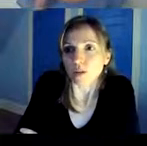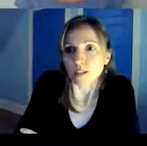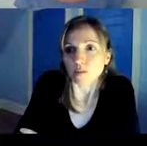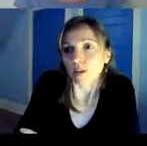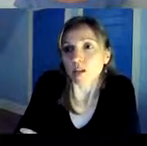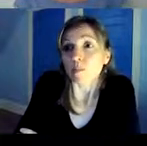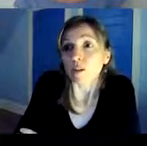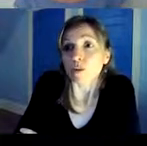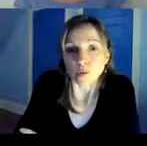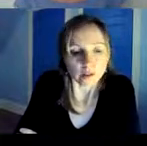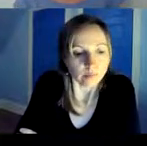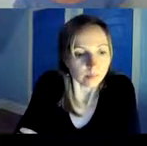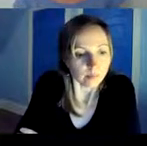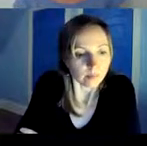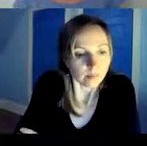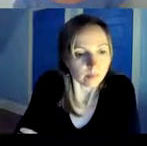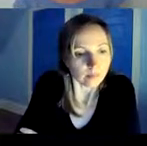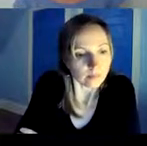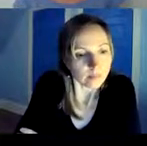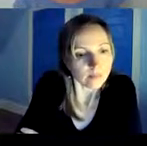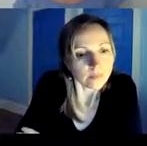Virginia waterleaf might also work.